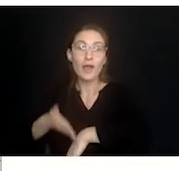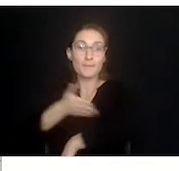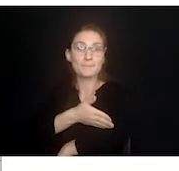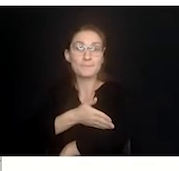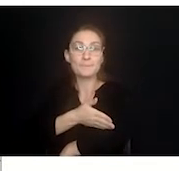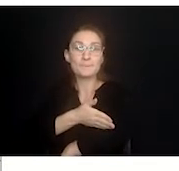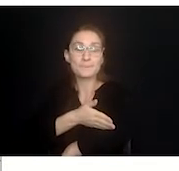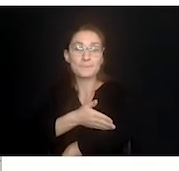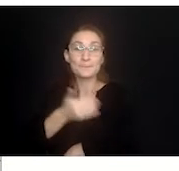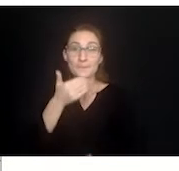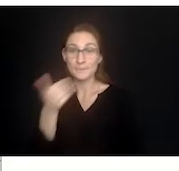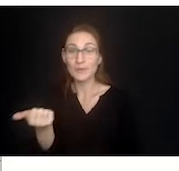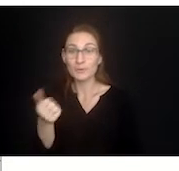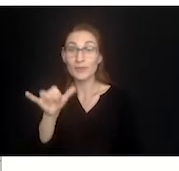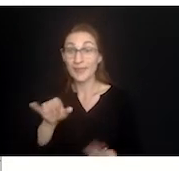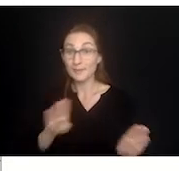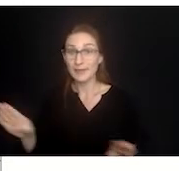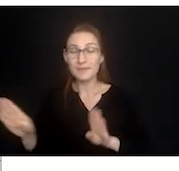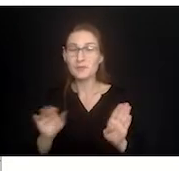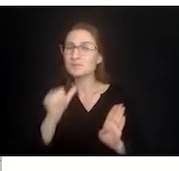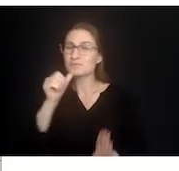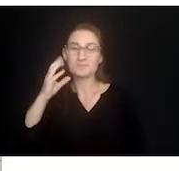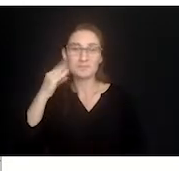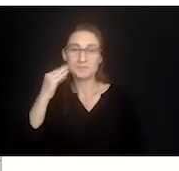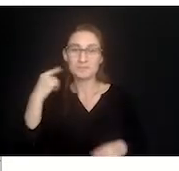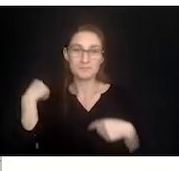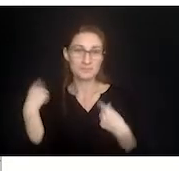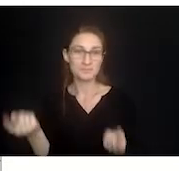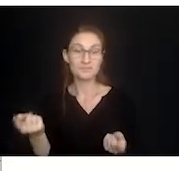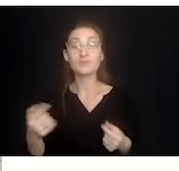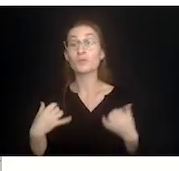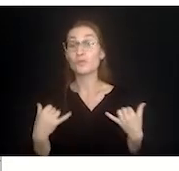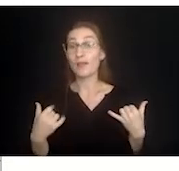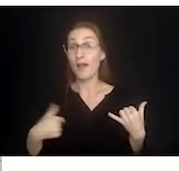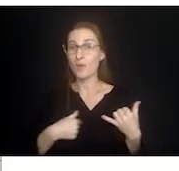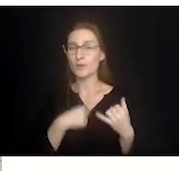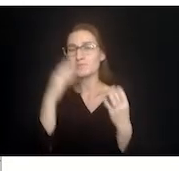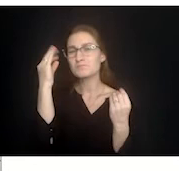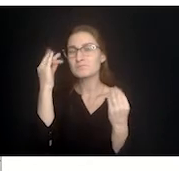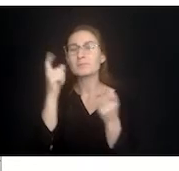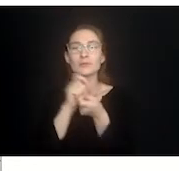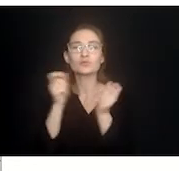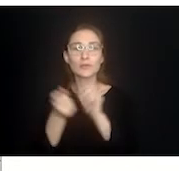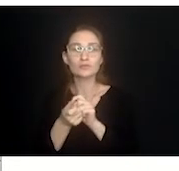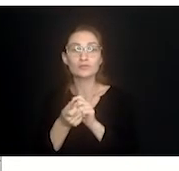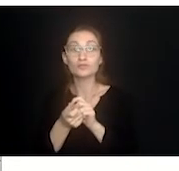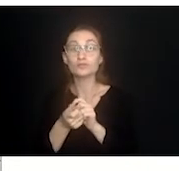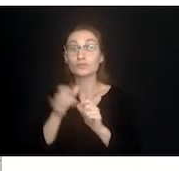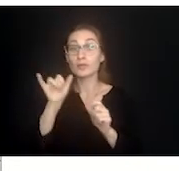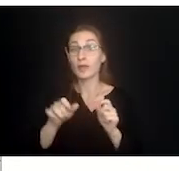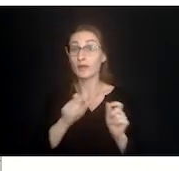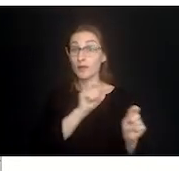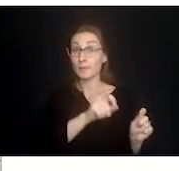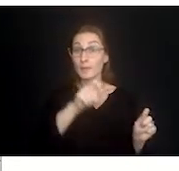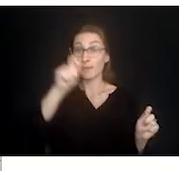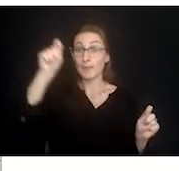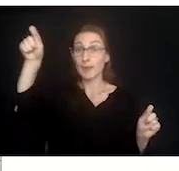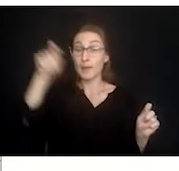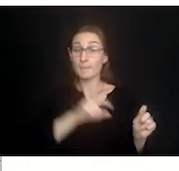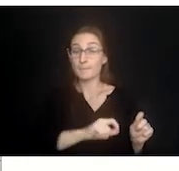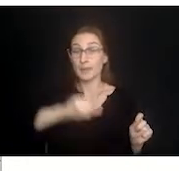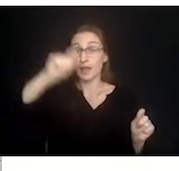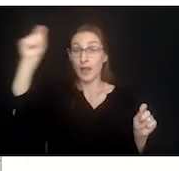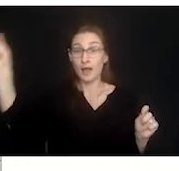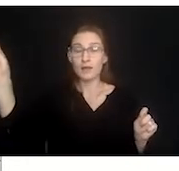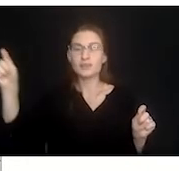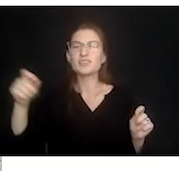Richie's behavior has improved and he's hardly engaging in any of these behaviors again. So we're thinking about changing this particular form